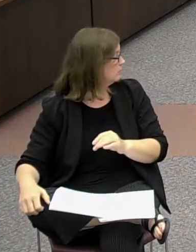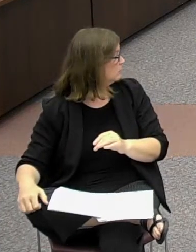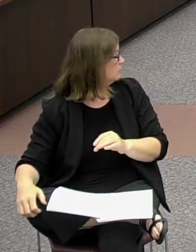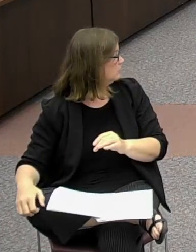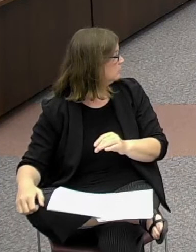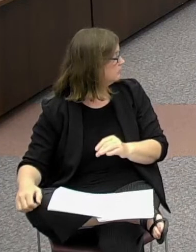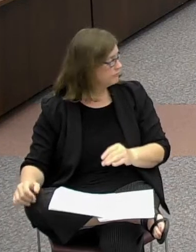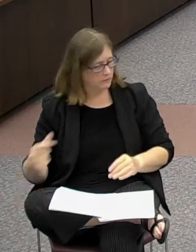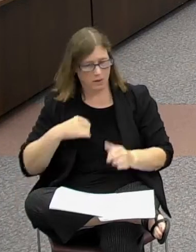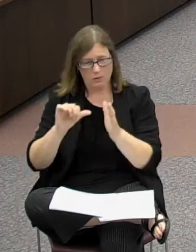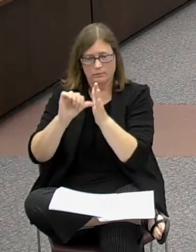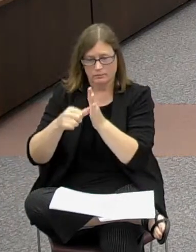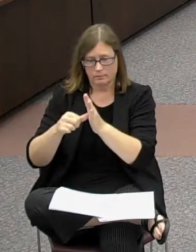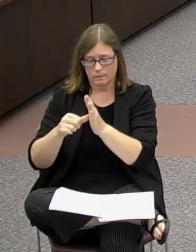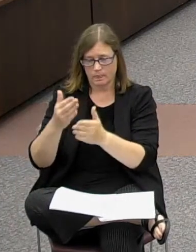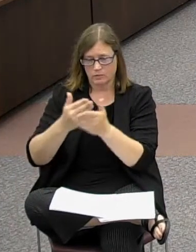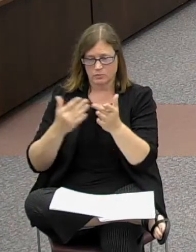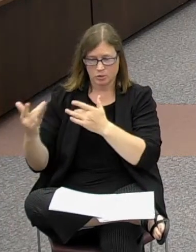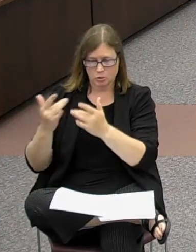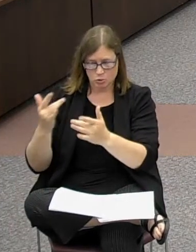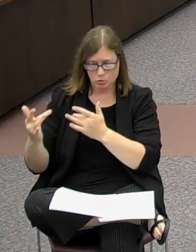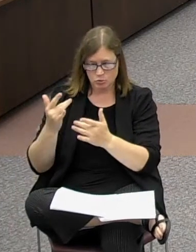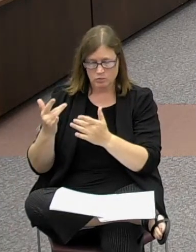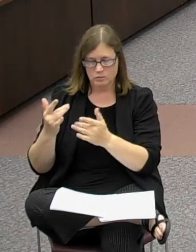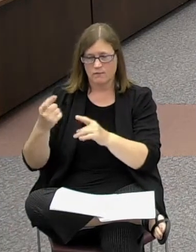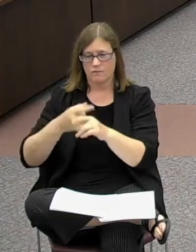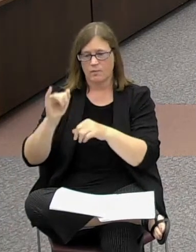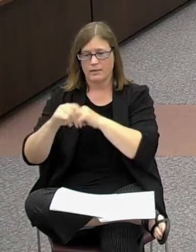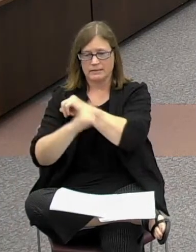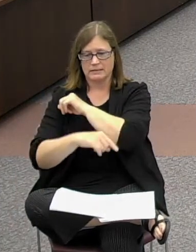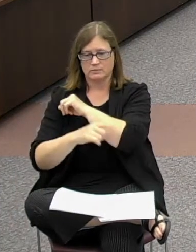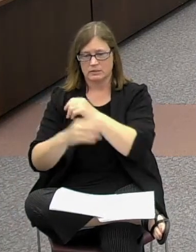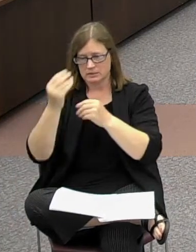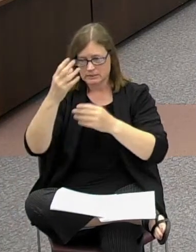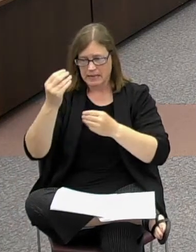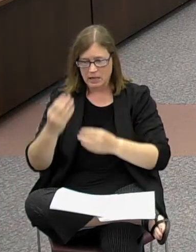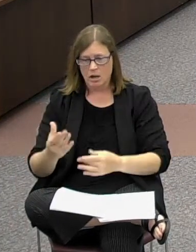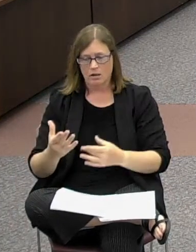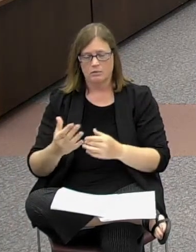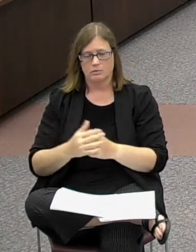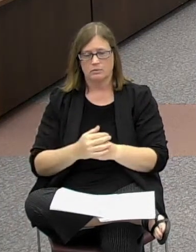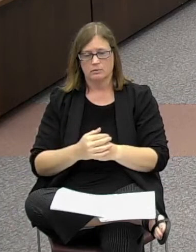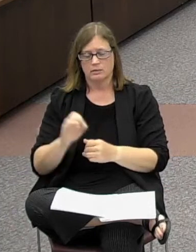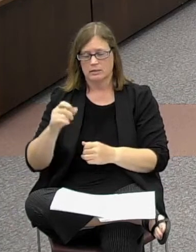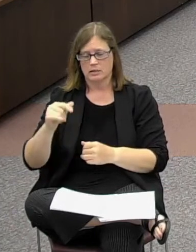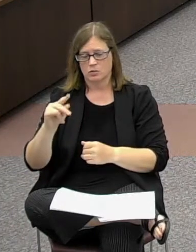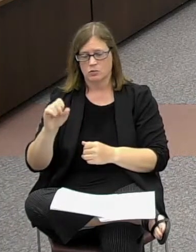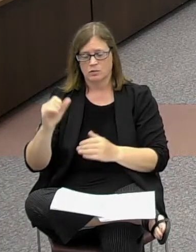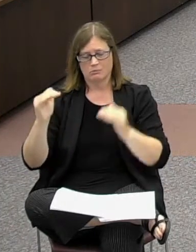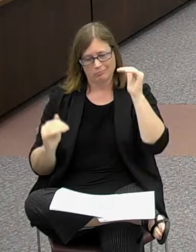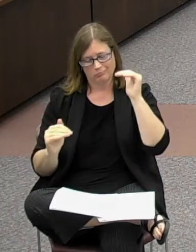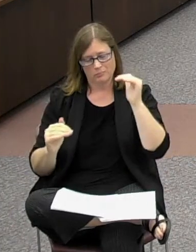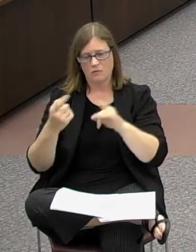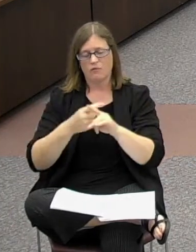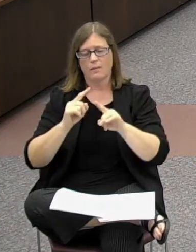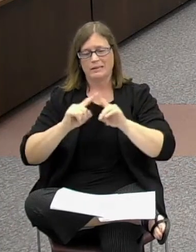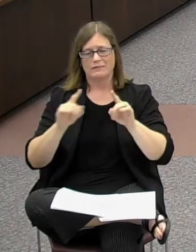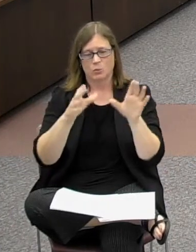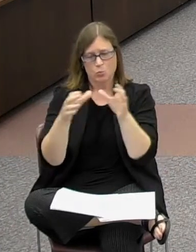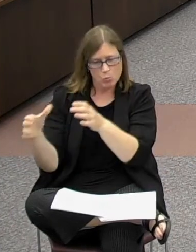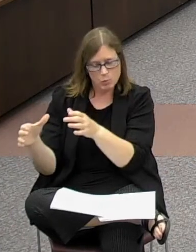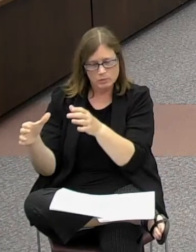want to reiterate some of the concerns that came out of the discipline data as far as inequities between the different groups